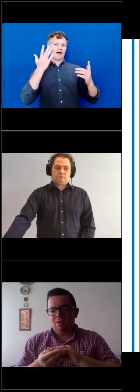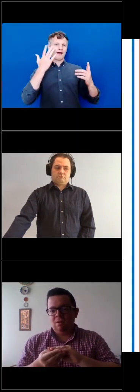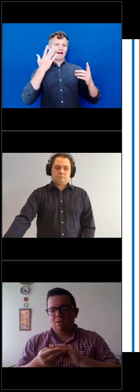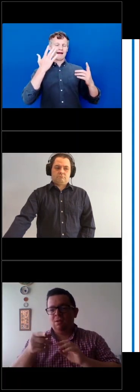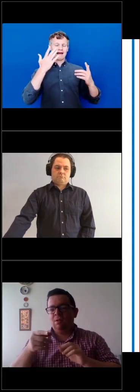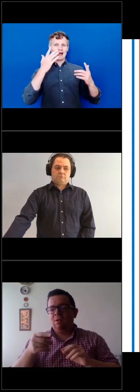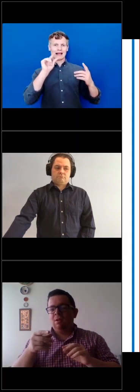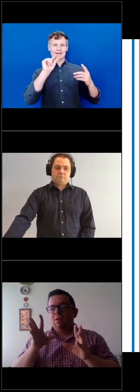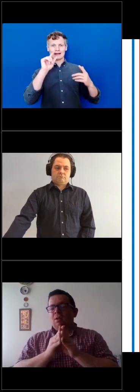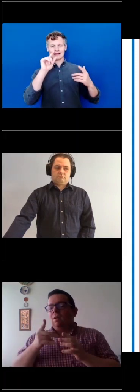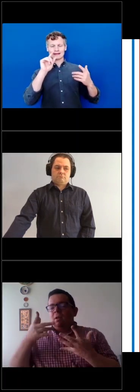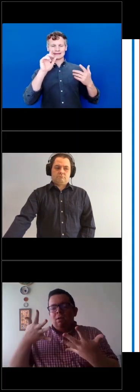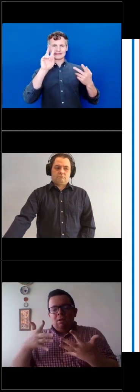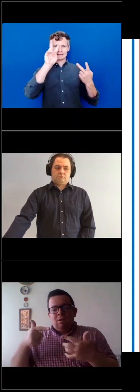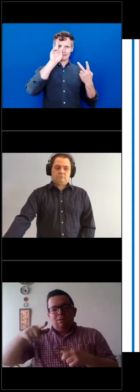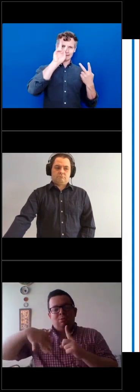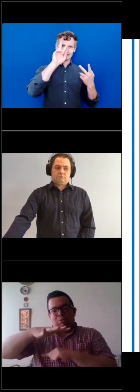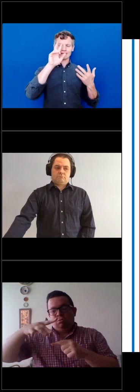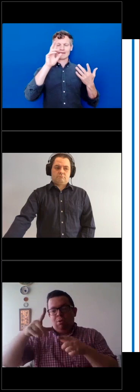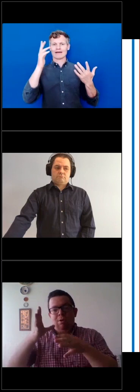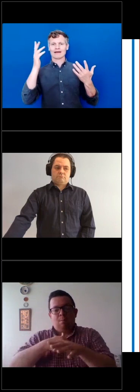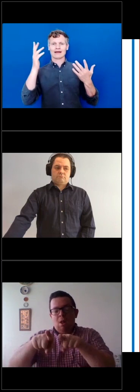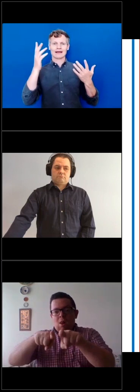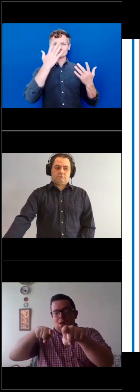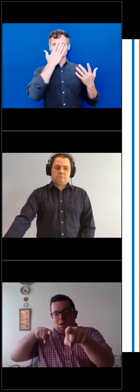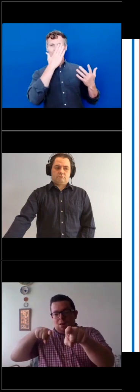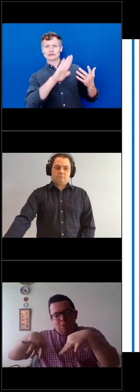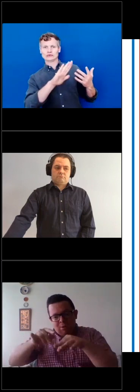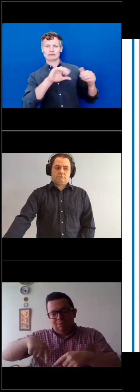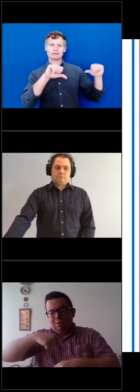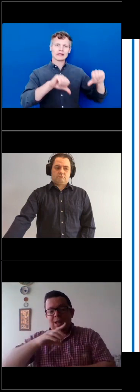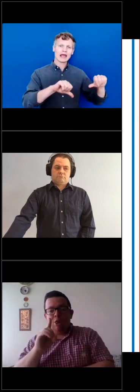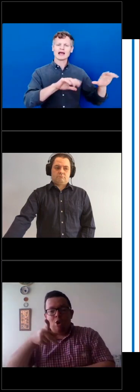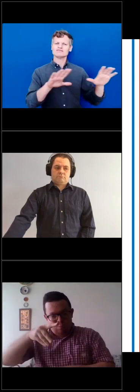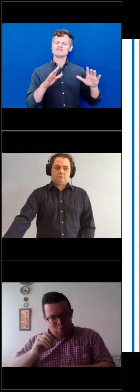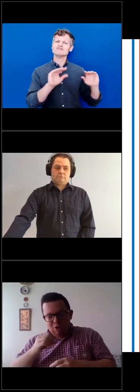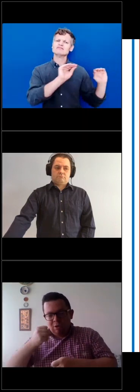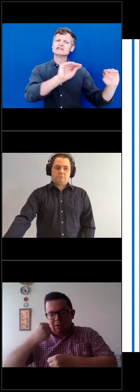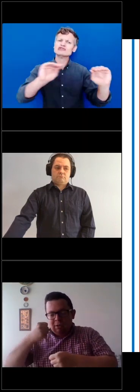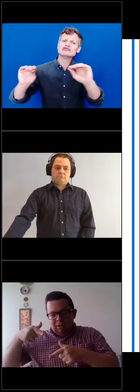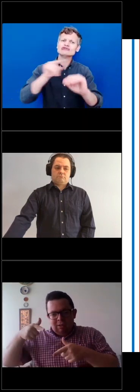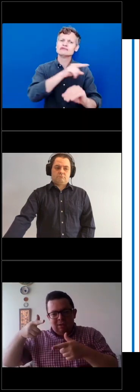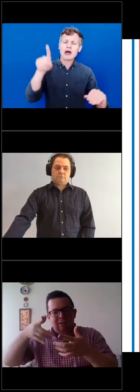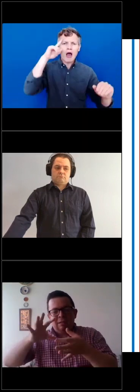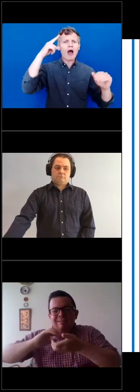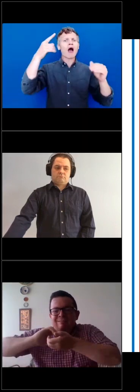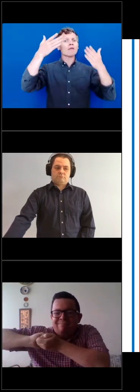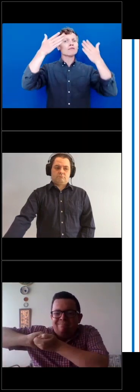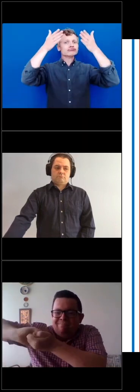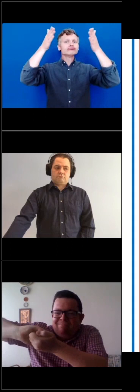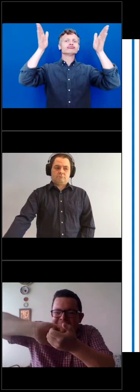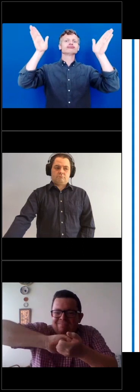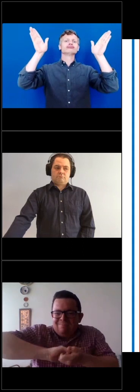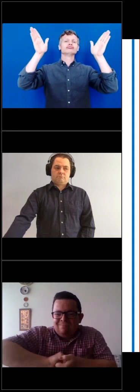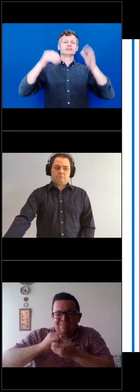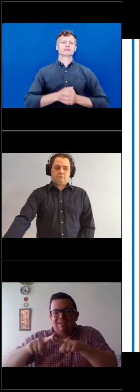So we can resume this in the phrase that we